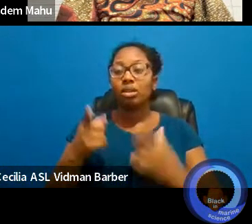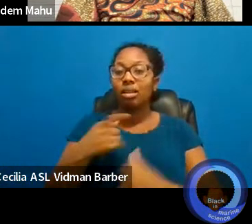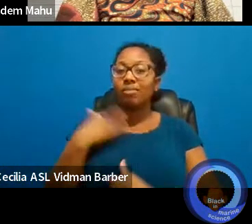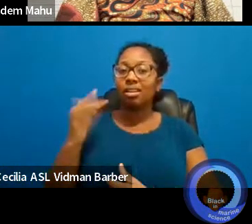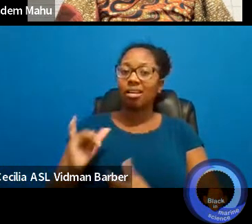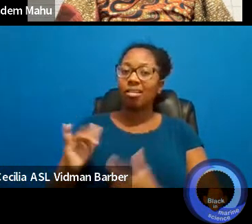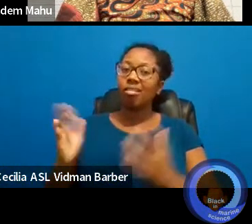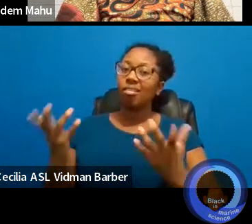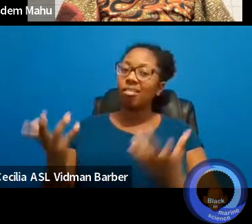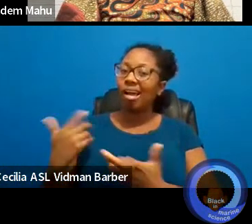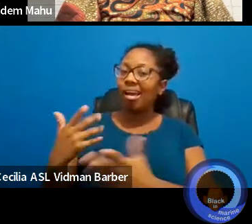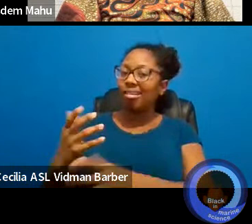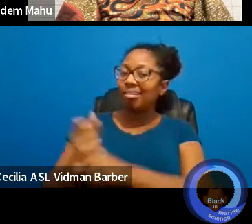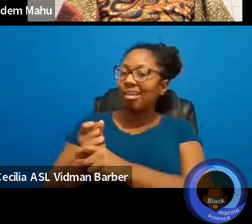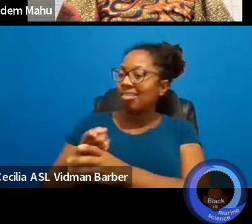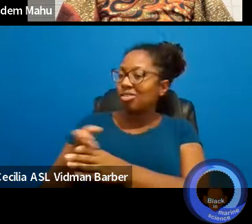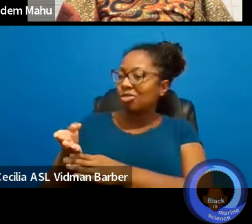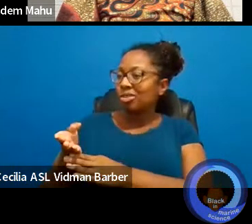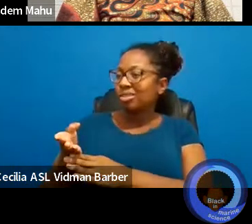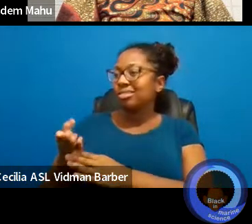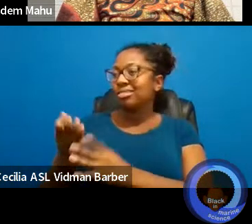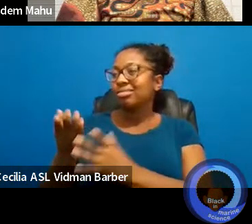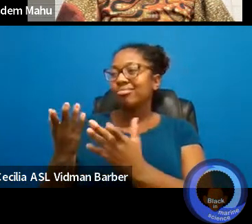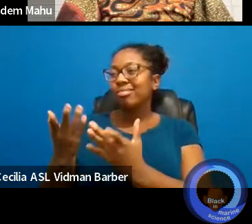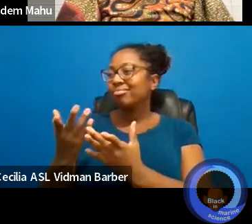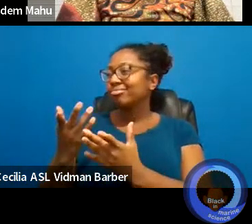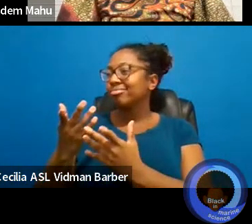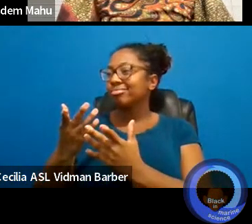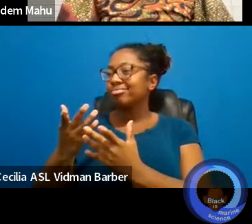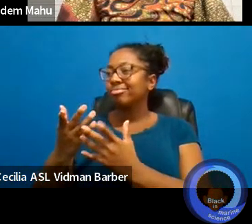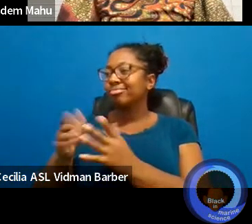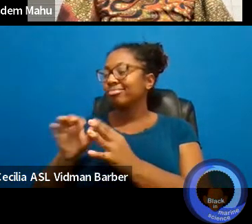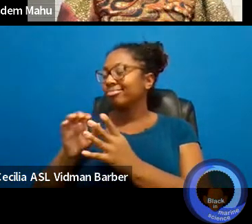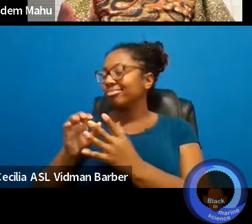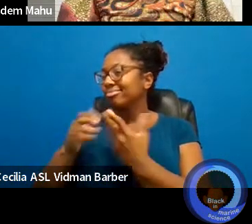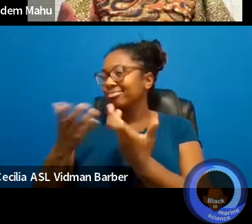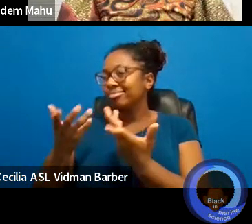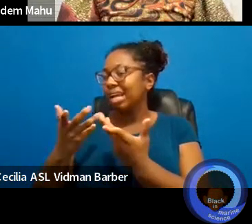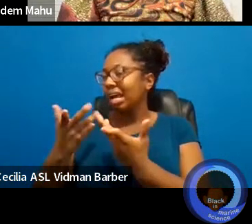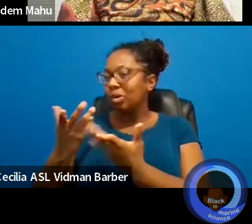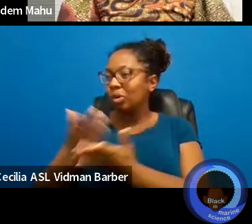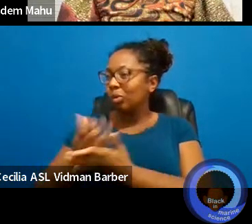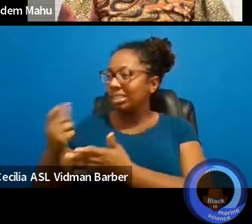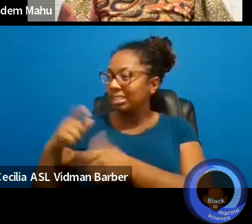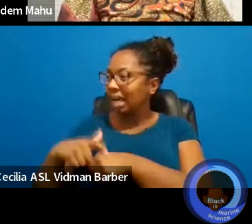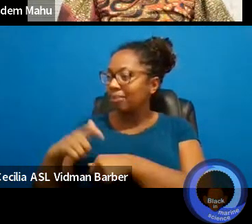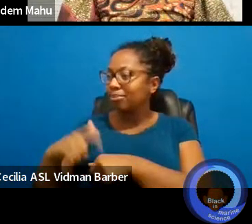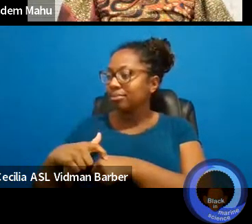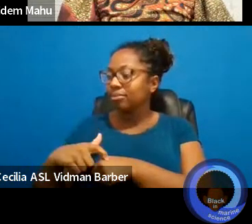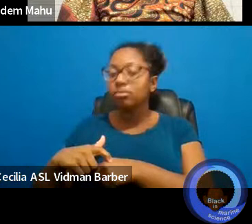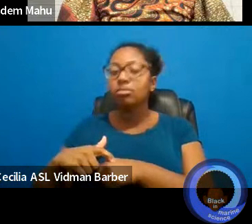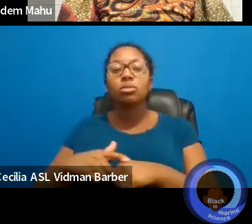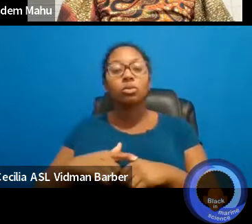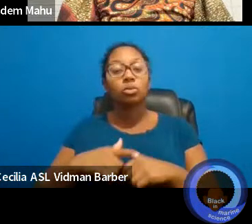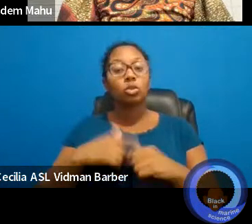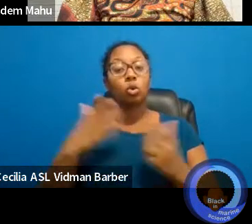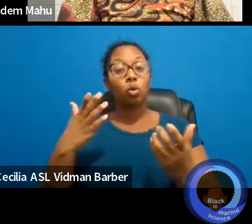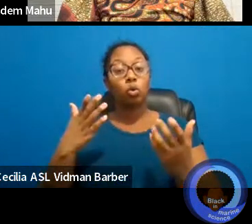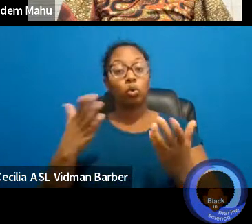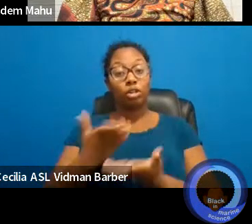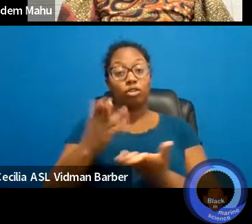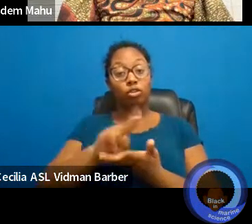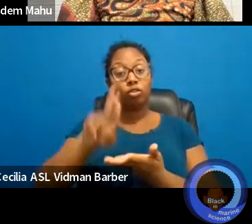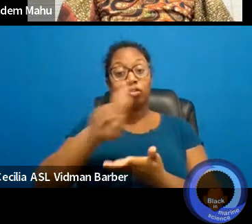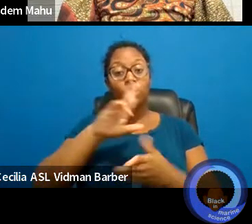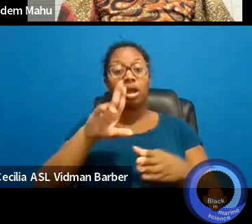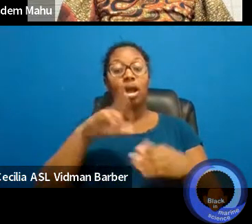of time. They'll probably have done something else. So what I'm doing at university is basically, I have like this mentorship program with